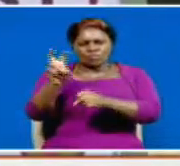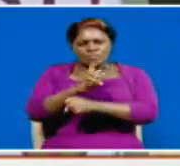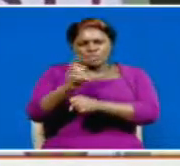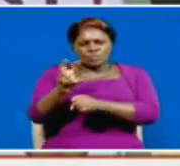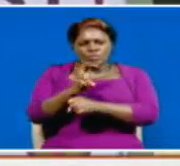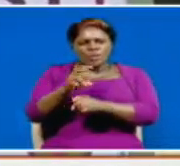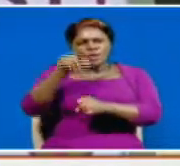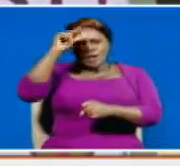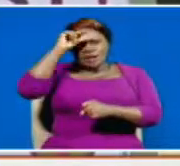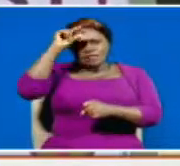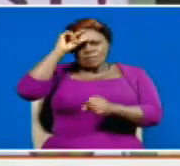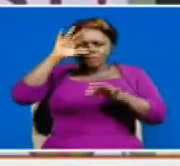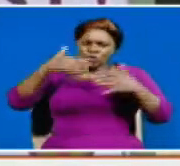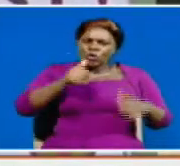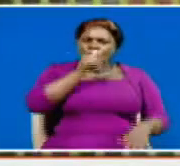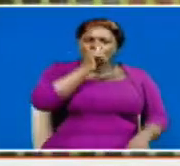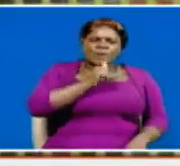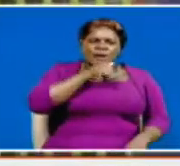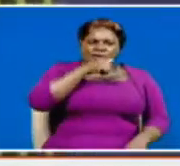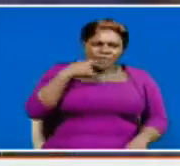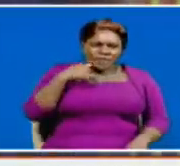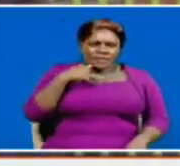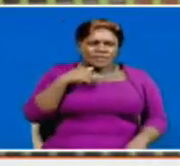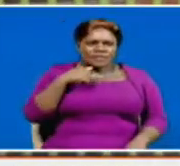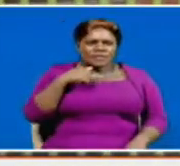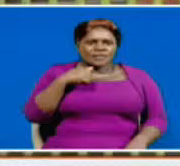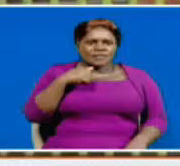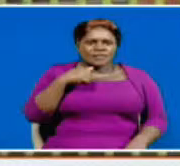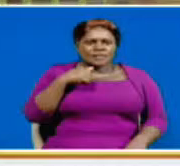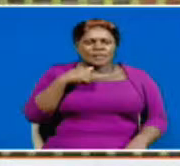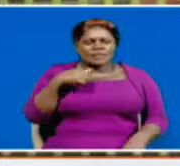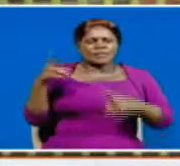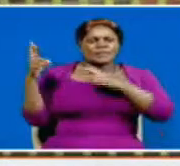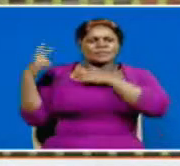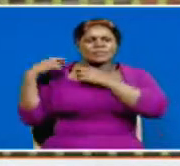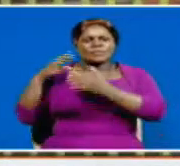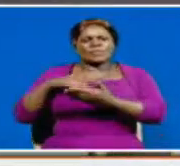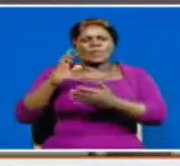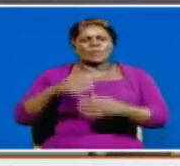viwe vya serikali au kibinafsi, ndiwo unaostahili